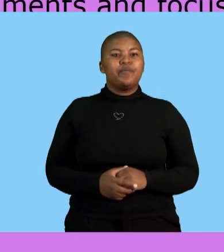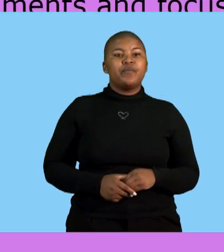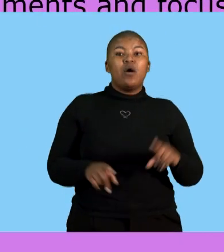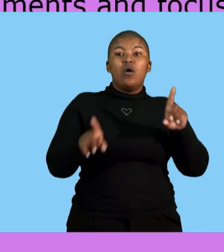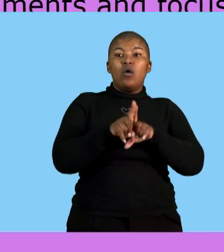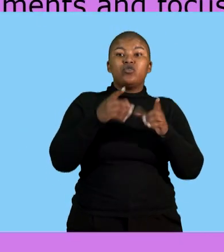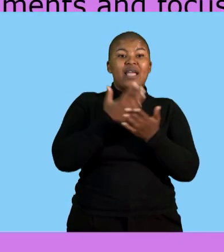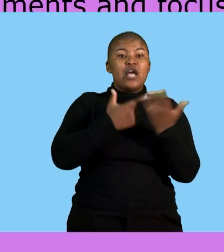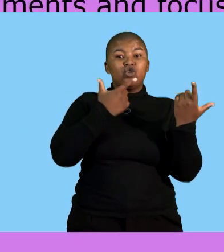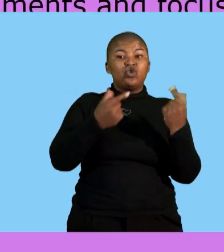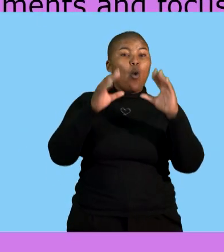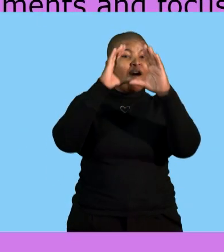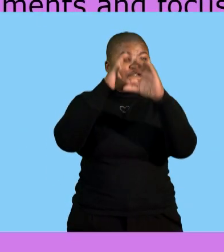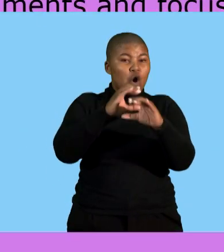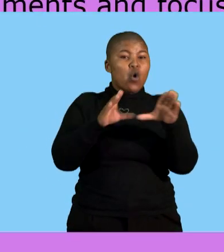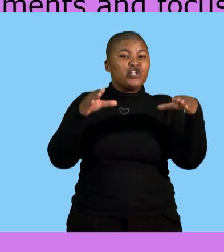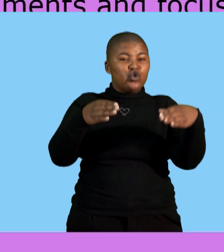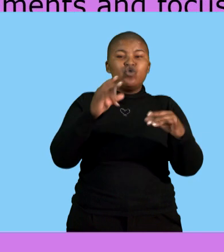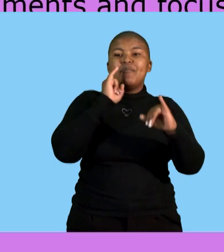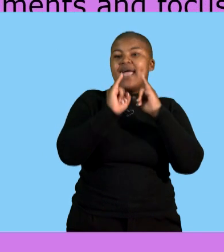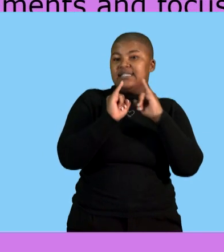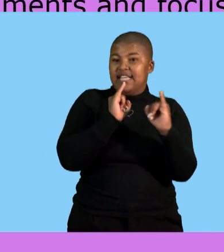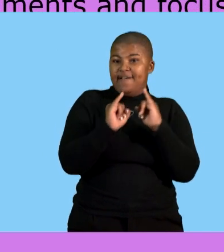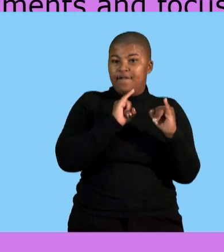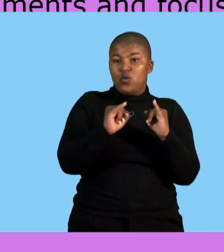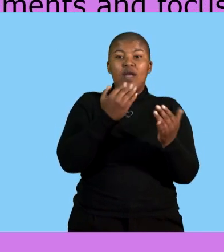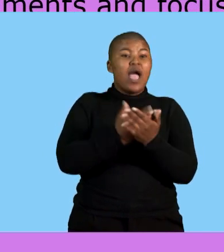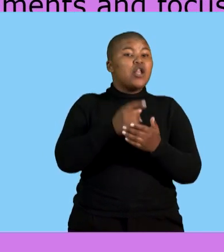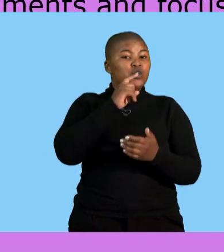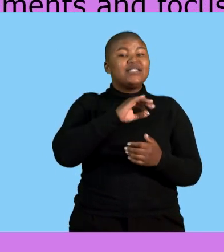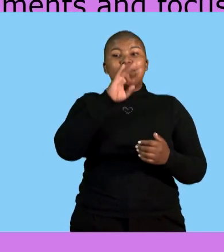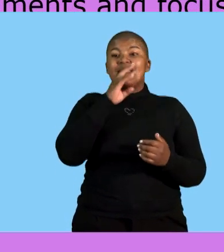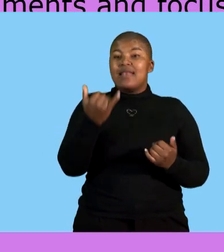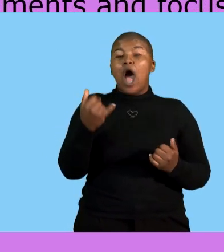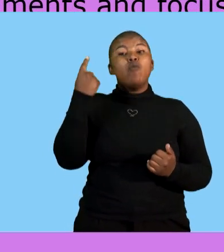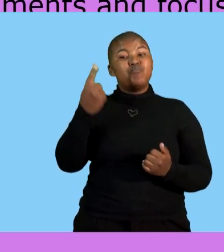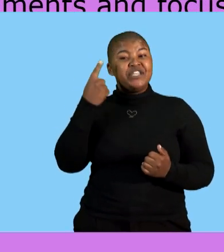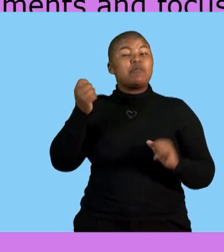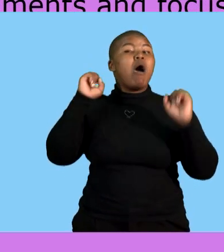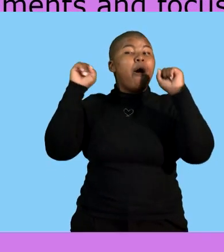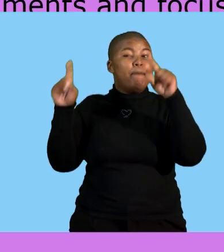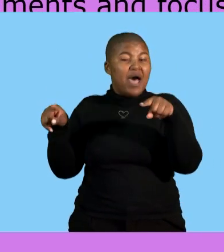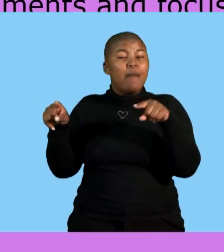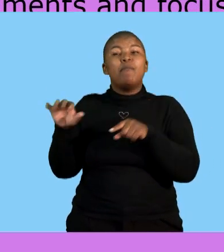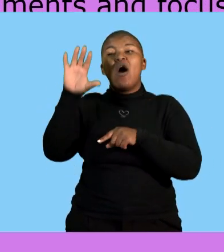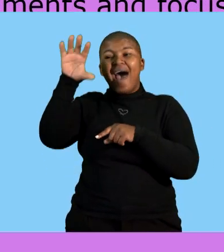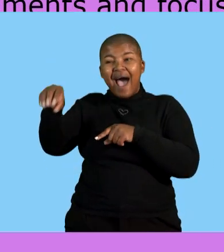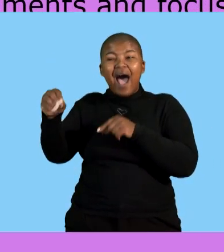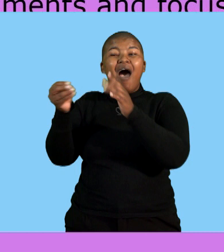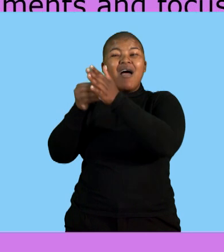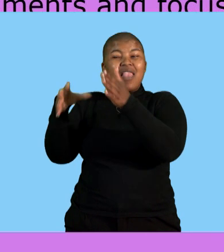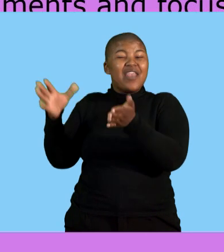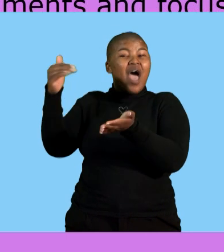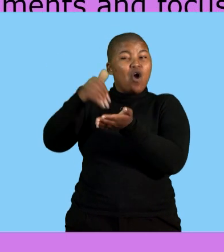use the focus group interview whereby now he'll be asking specifically to the learners who